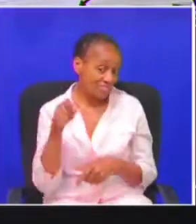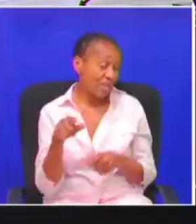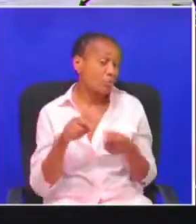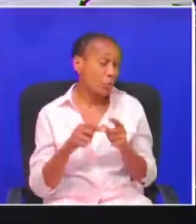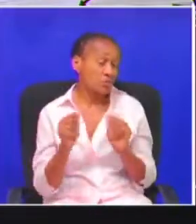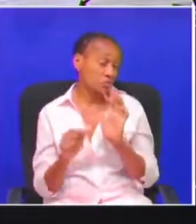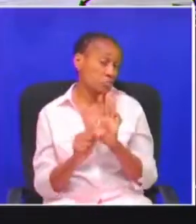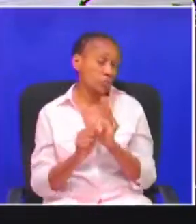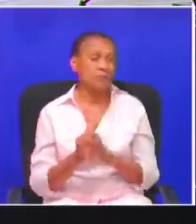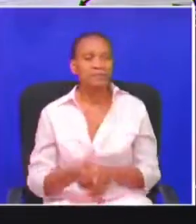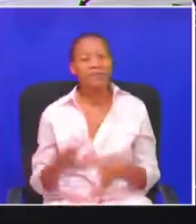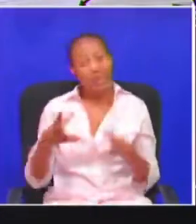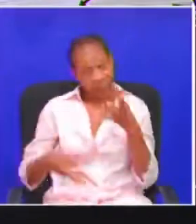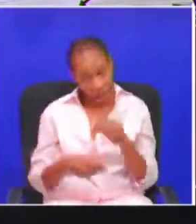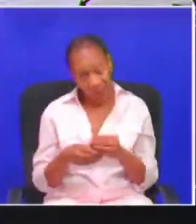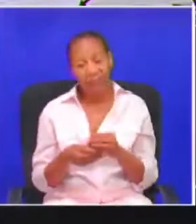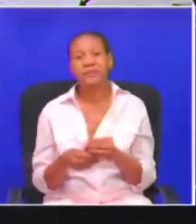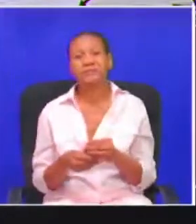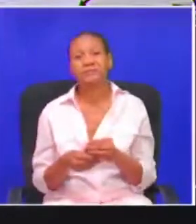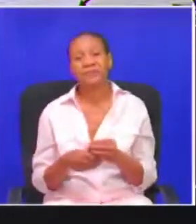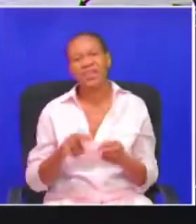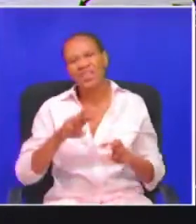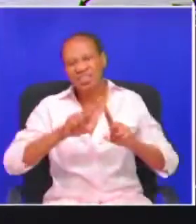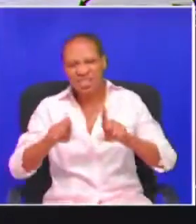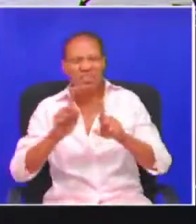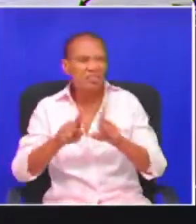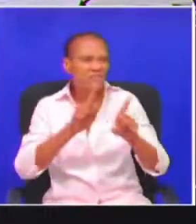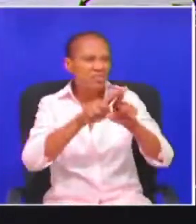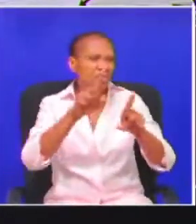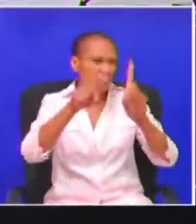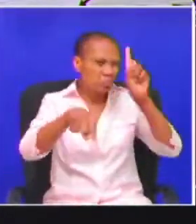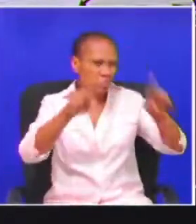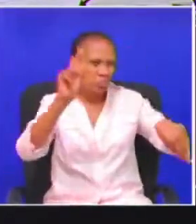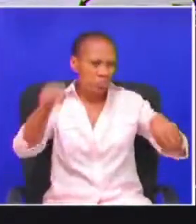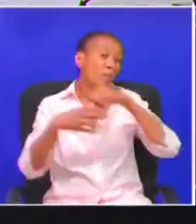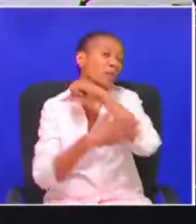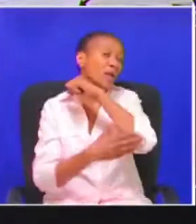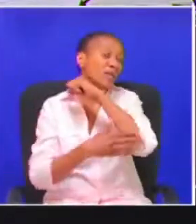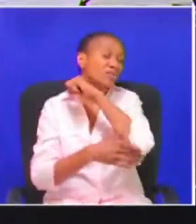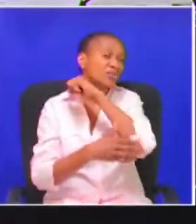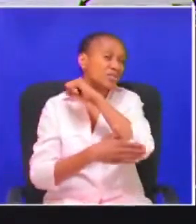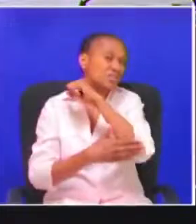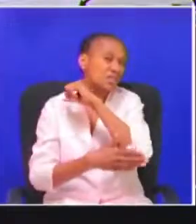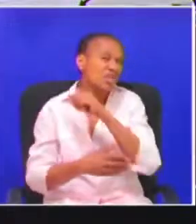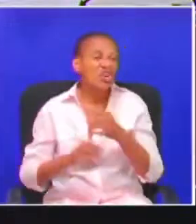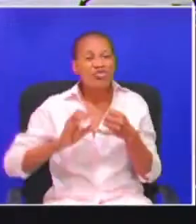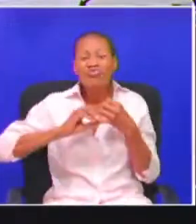add that a number of other countries are still in the woods